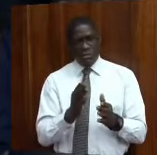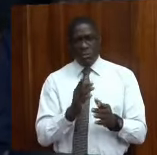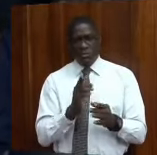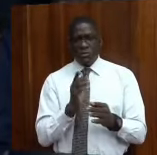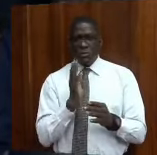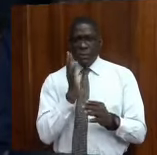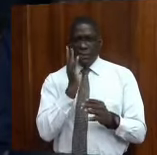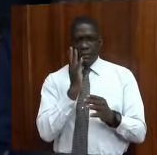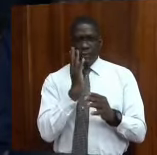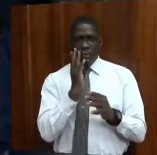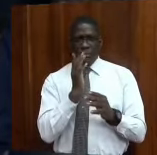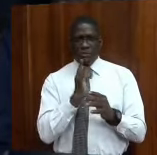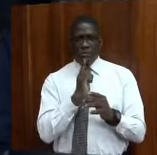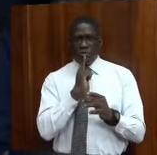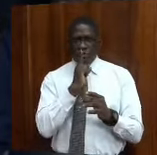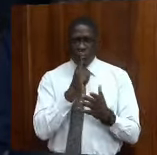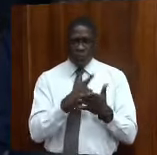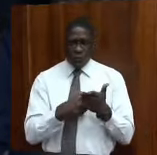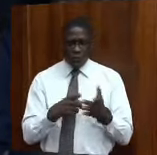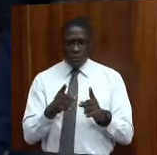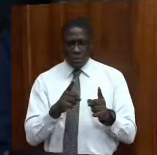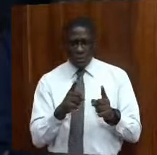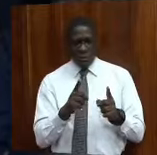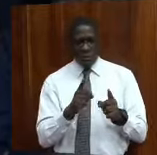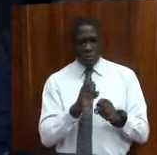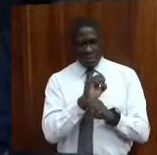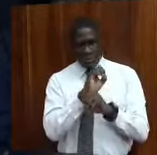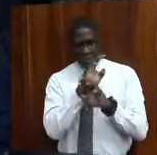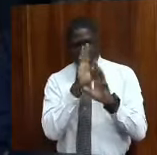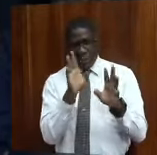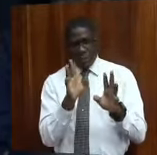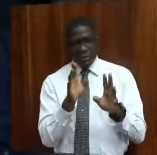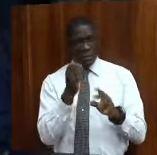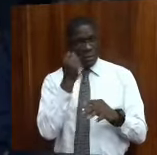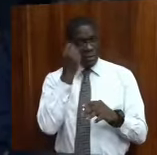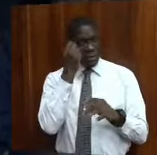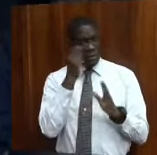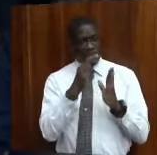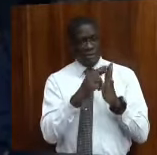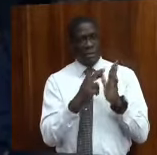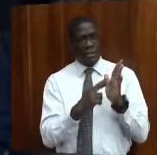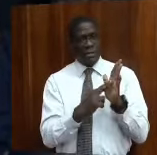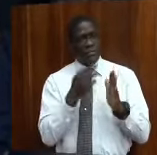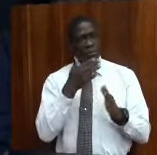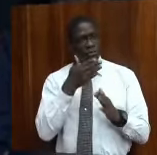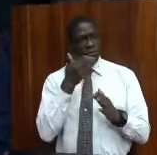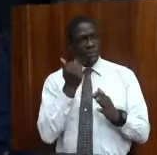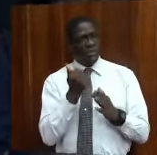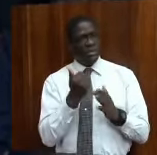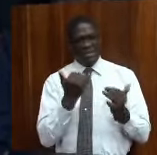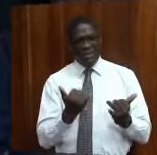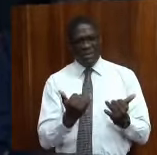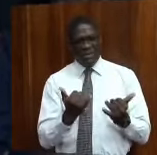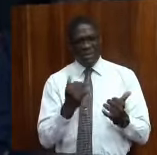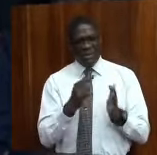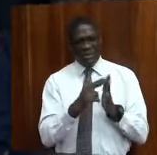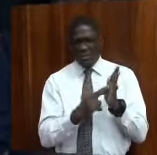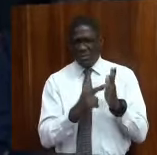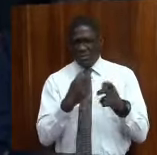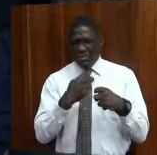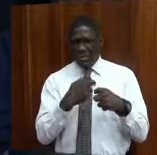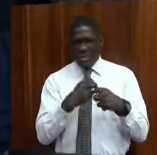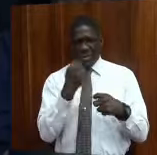and agencies. Mr. Speaker, if we are to create an enabling environment to improve